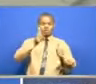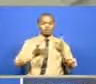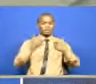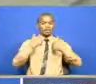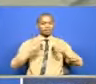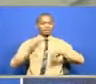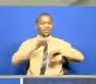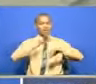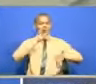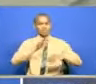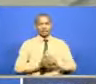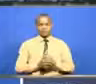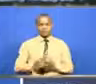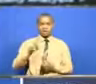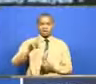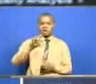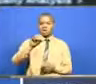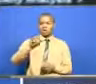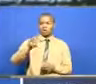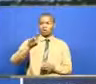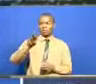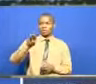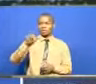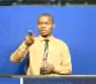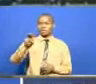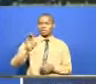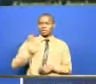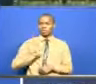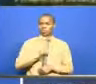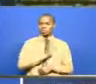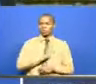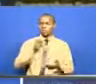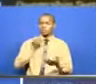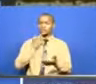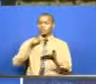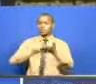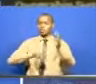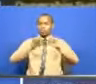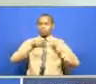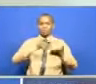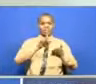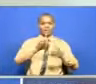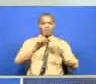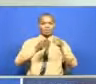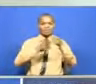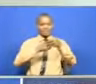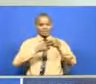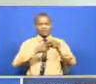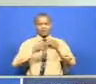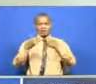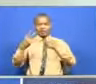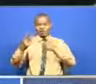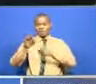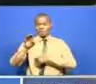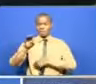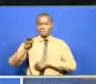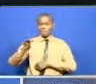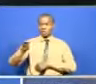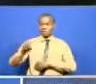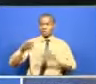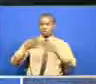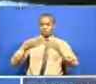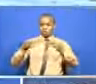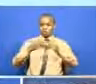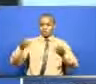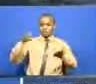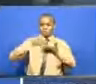reputation. Goldman's board said it will recoup or withhold $174 million in compensation awarded to executives, including